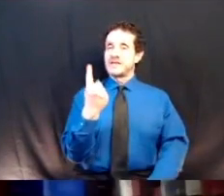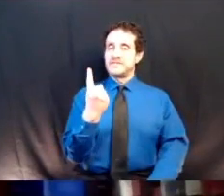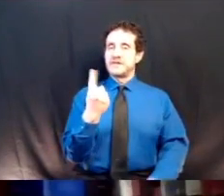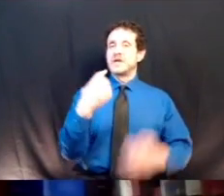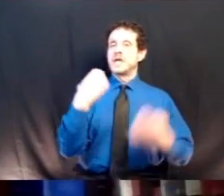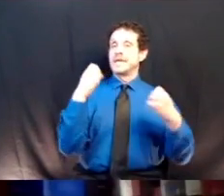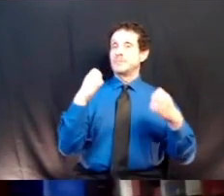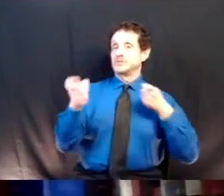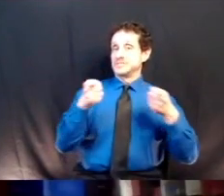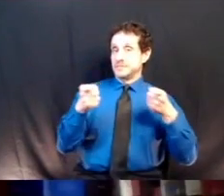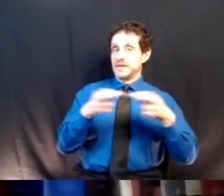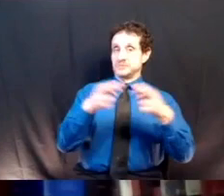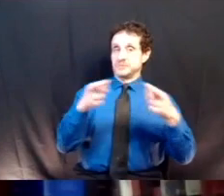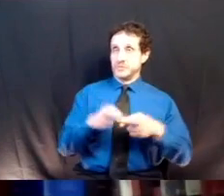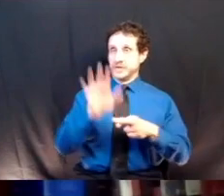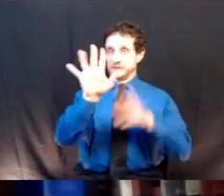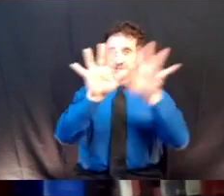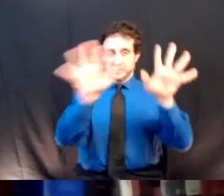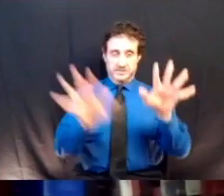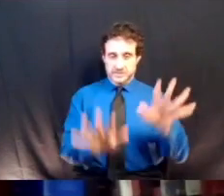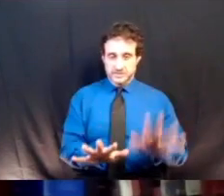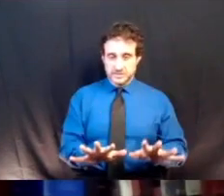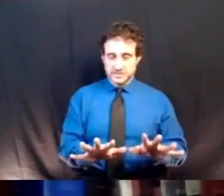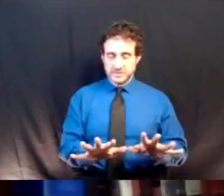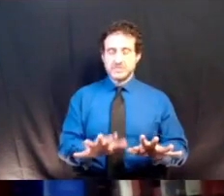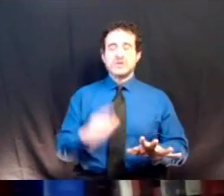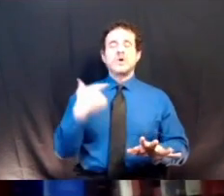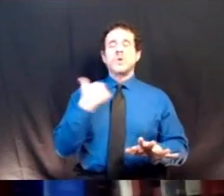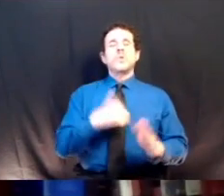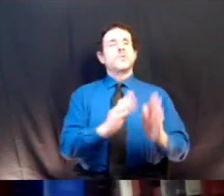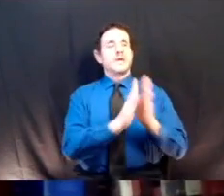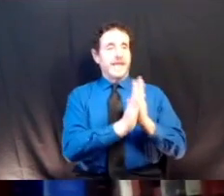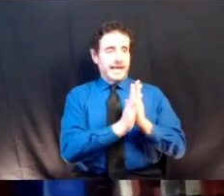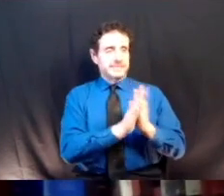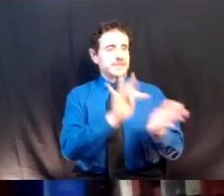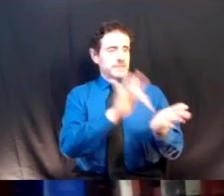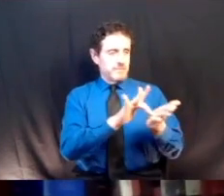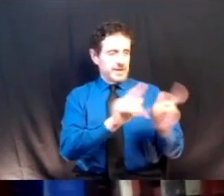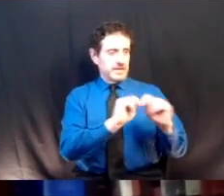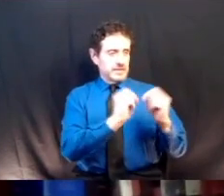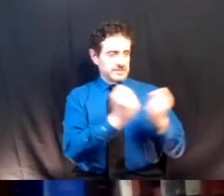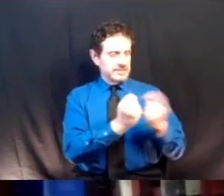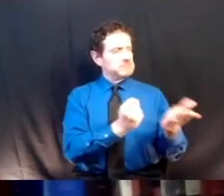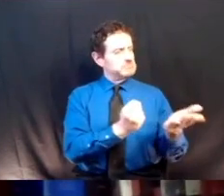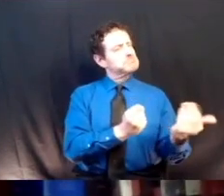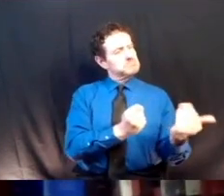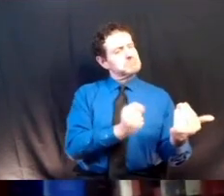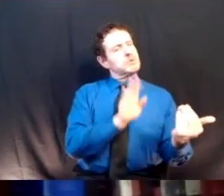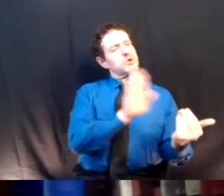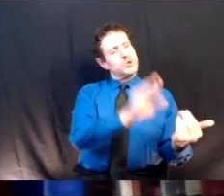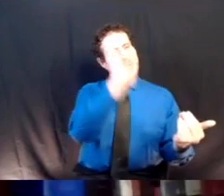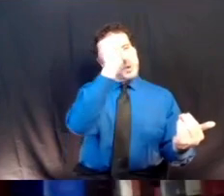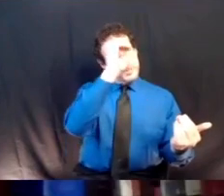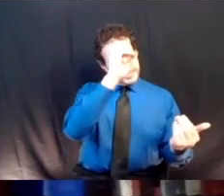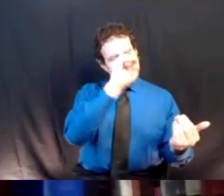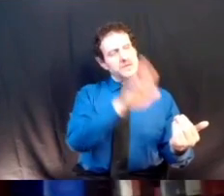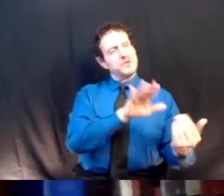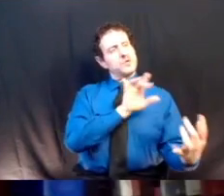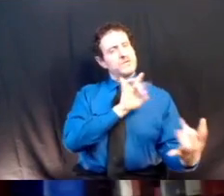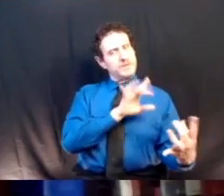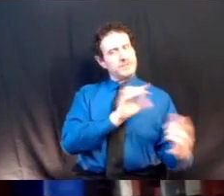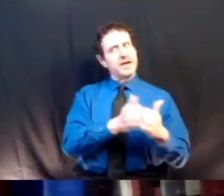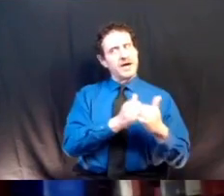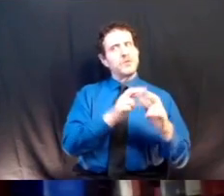teams to kind of give us their feedback about how the regions interact with one another,